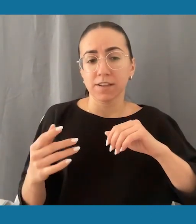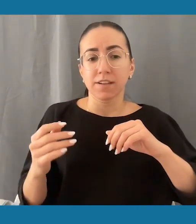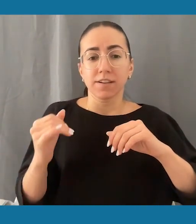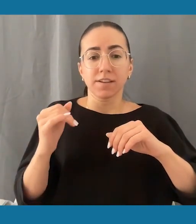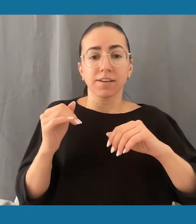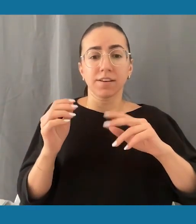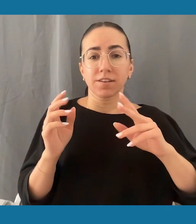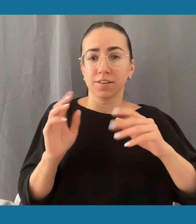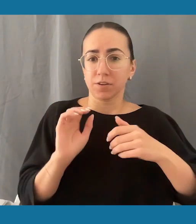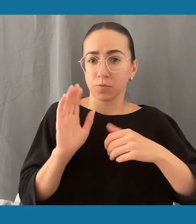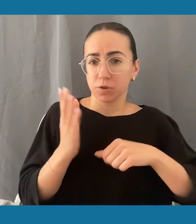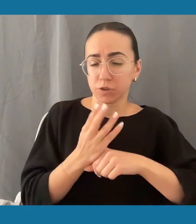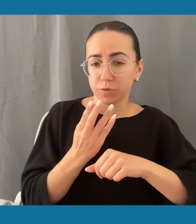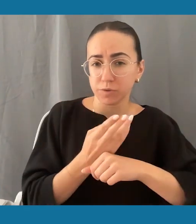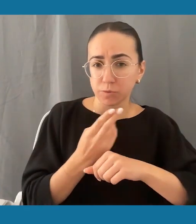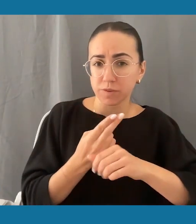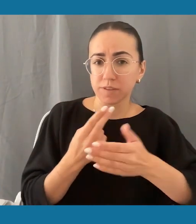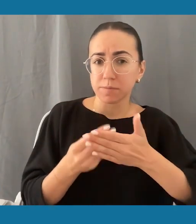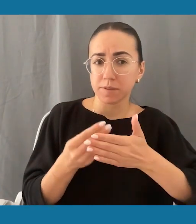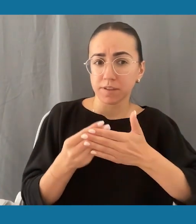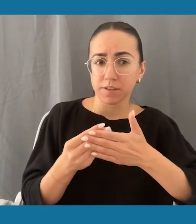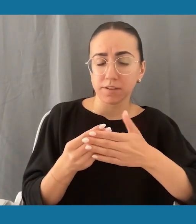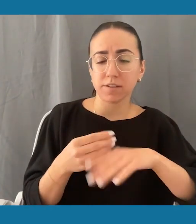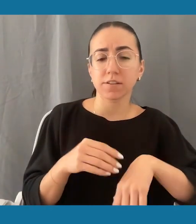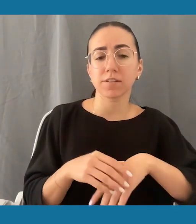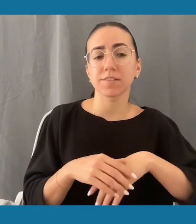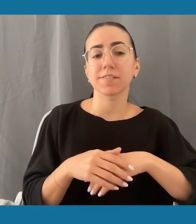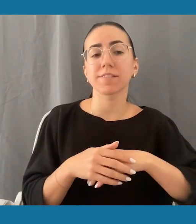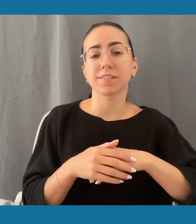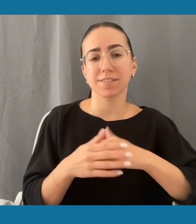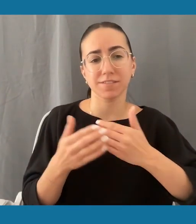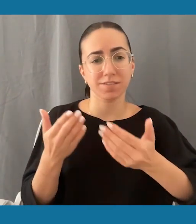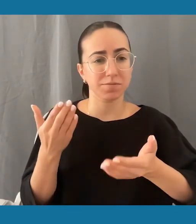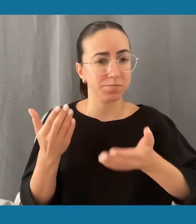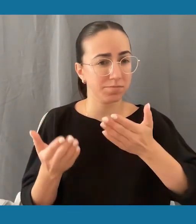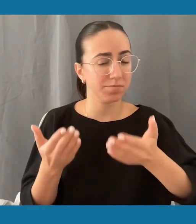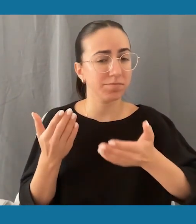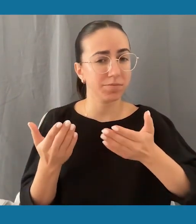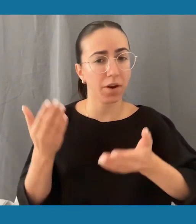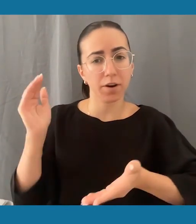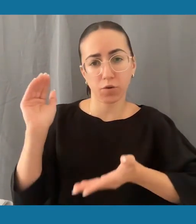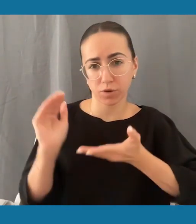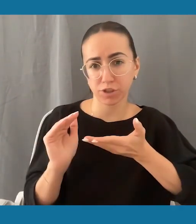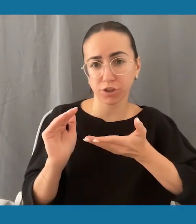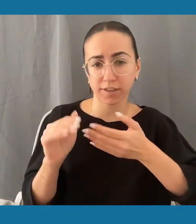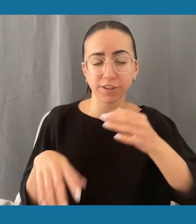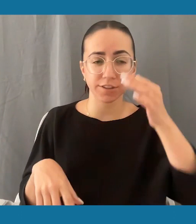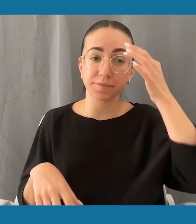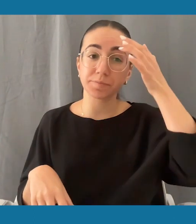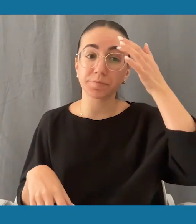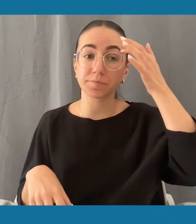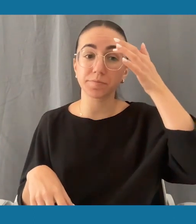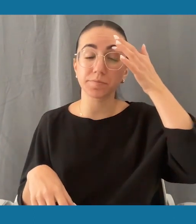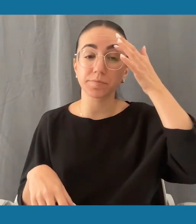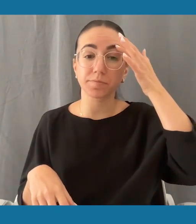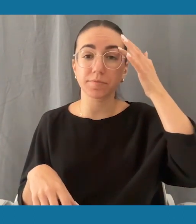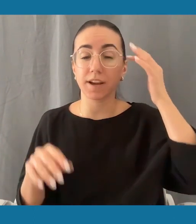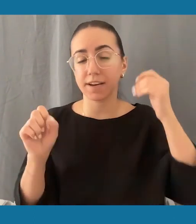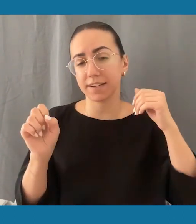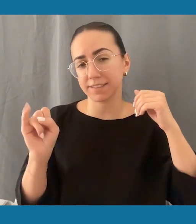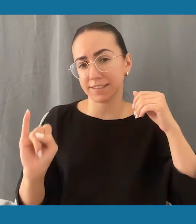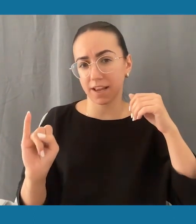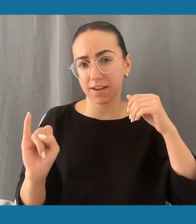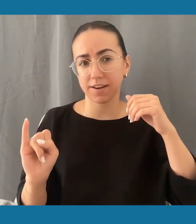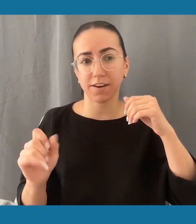trust, you're likely to suffer a reduction in the SSI benefit. And this is